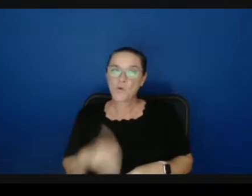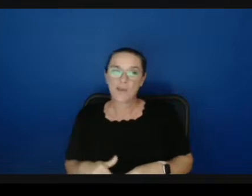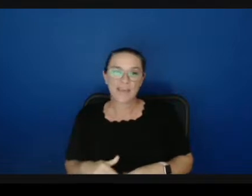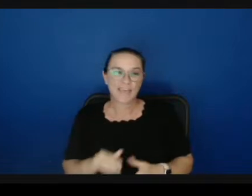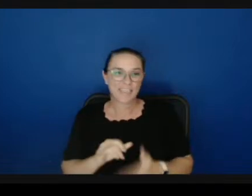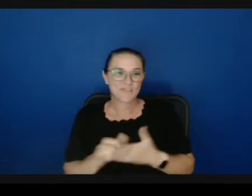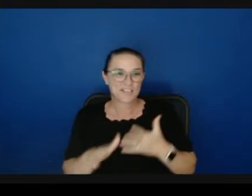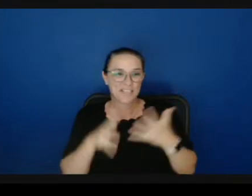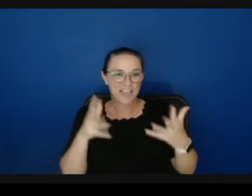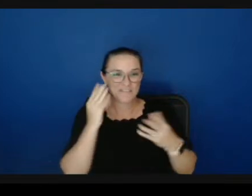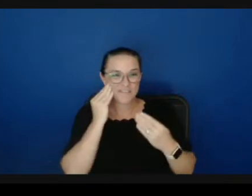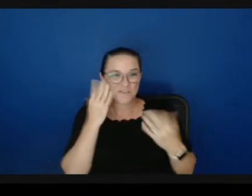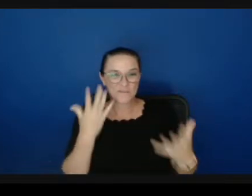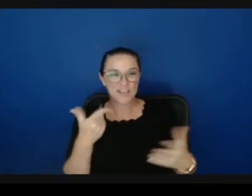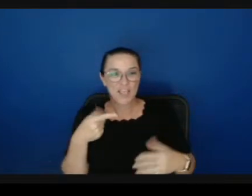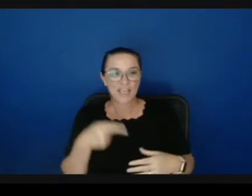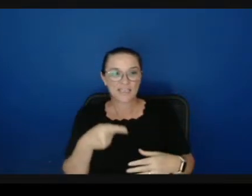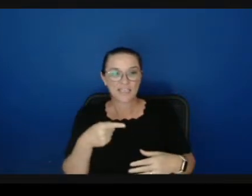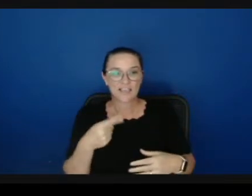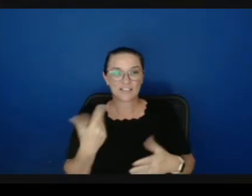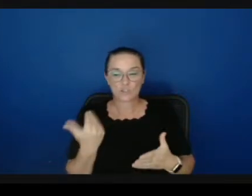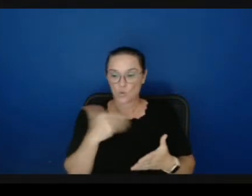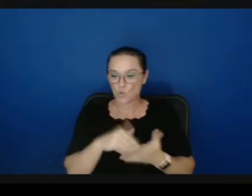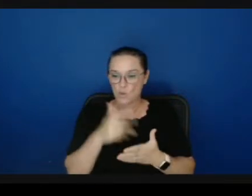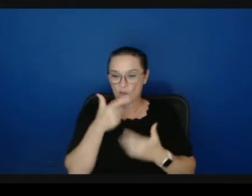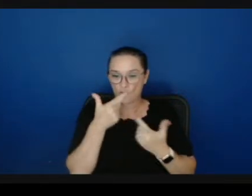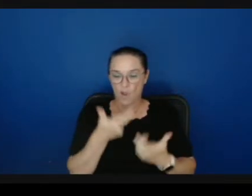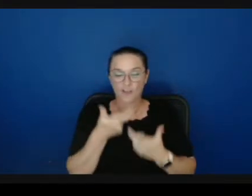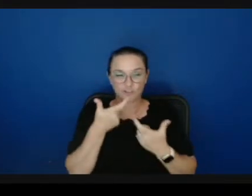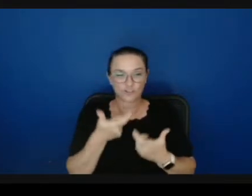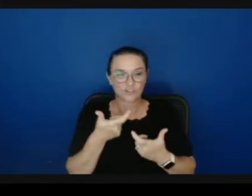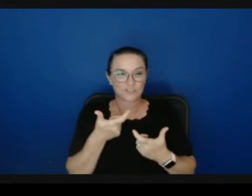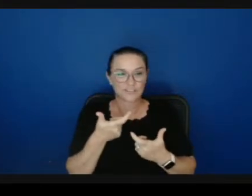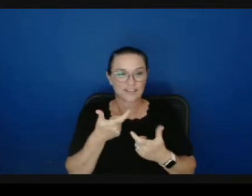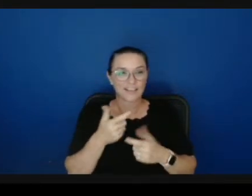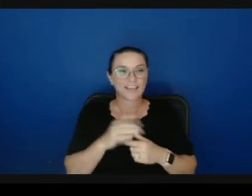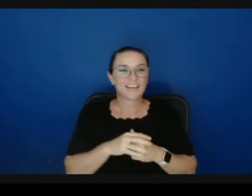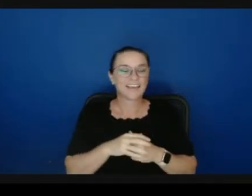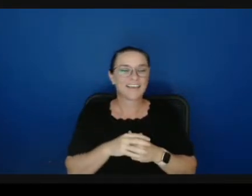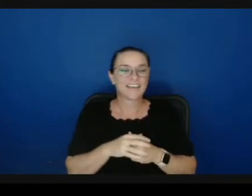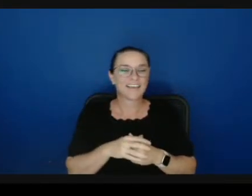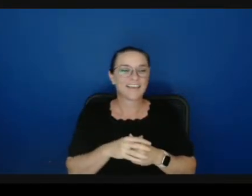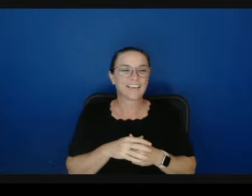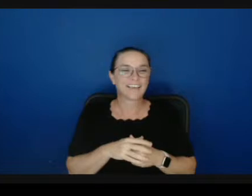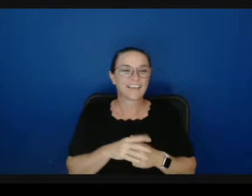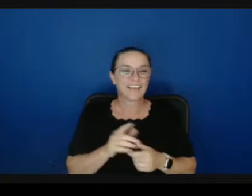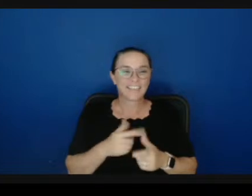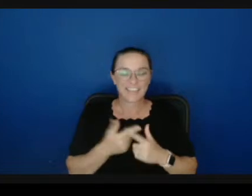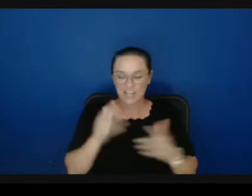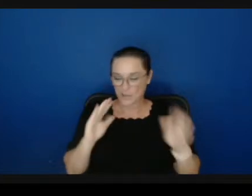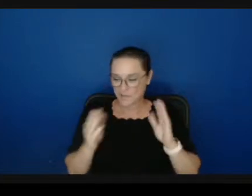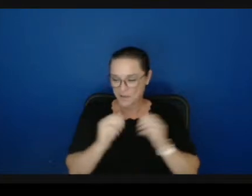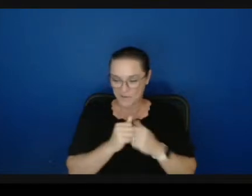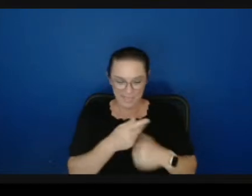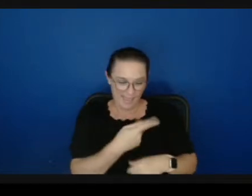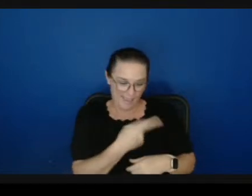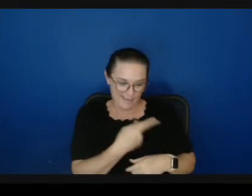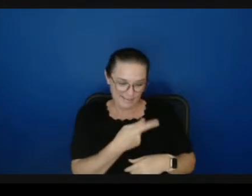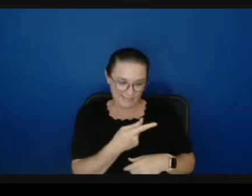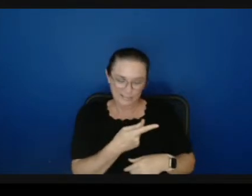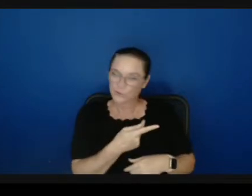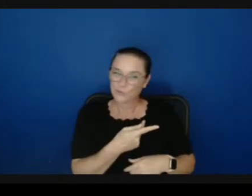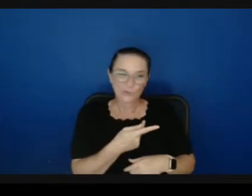I don't know. This is a rewatch tonight to put what you and I experienced the last couple of weeks together into just